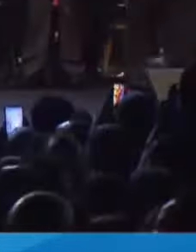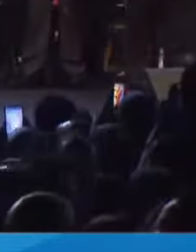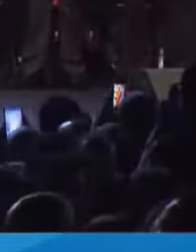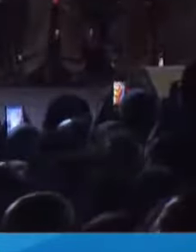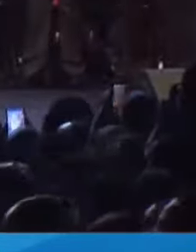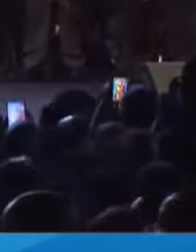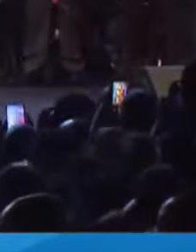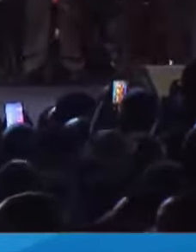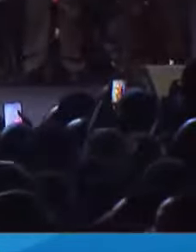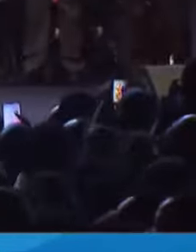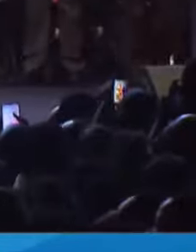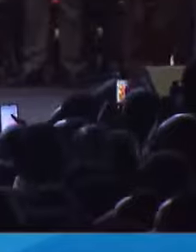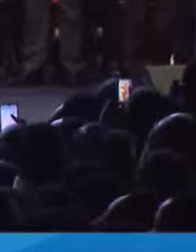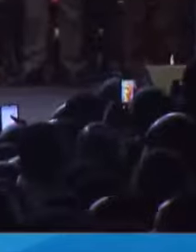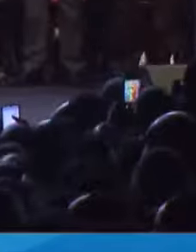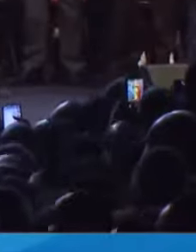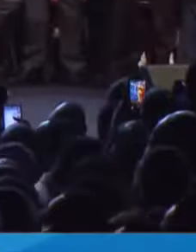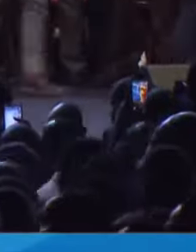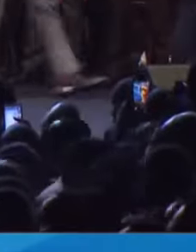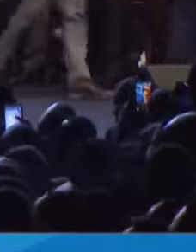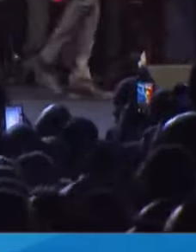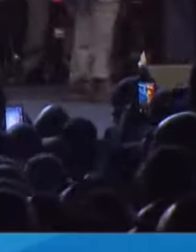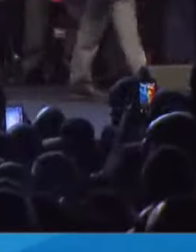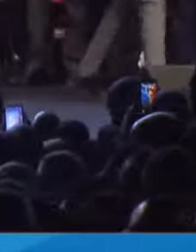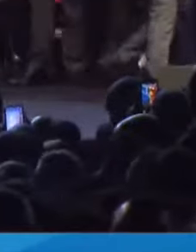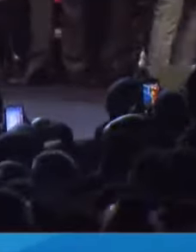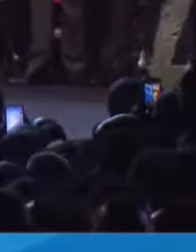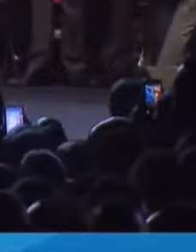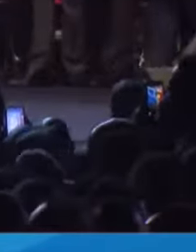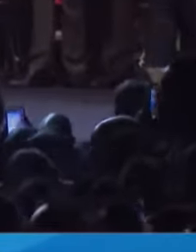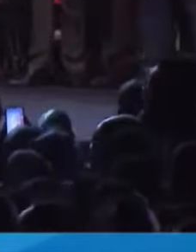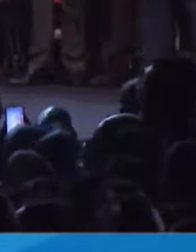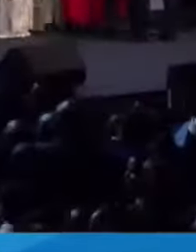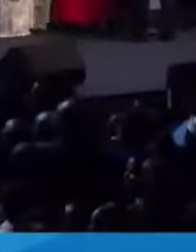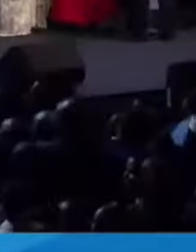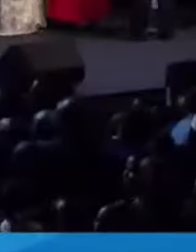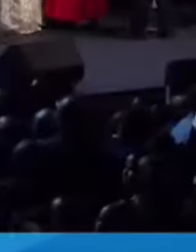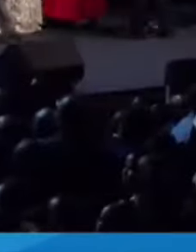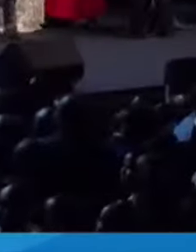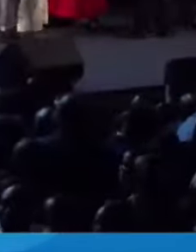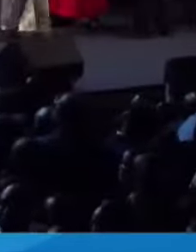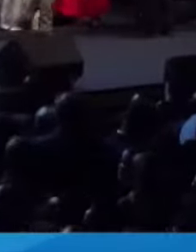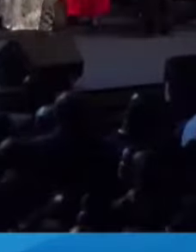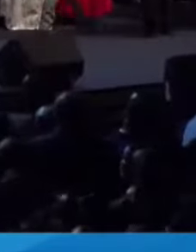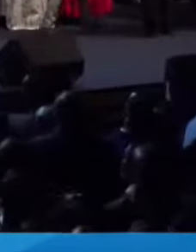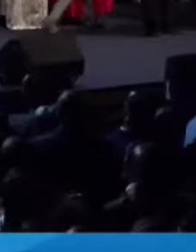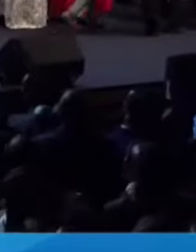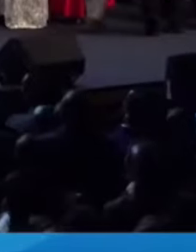up I was so caught up in the things of the spirit